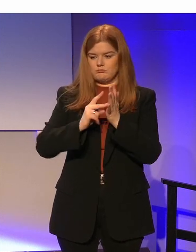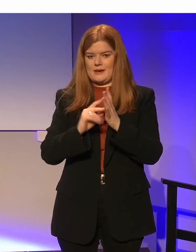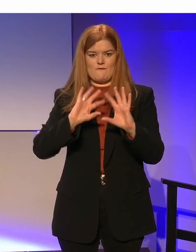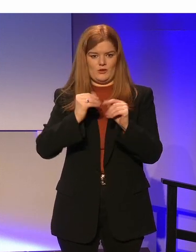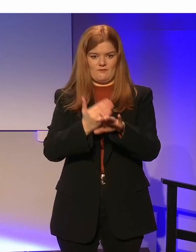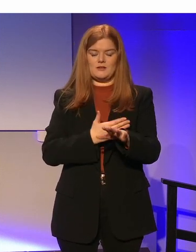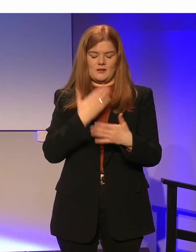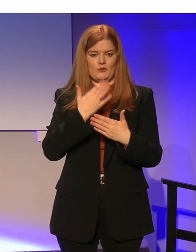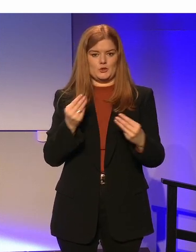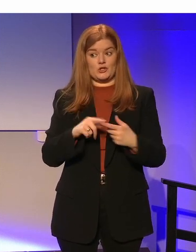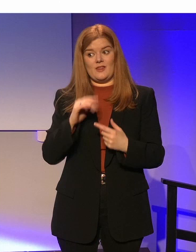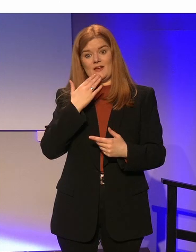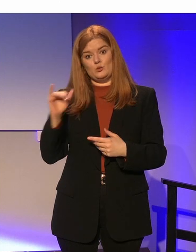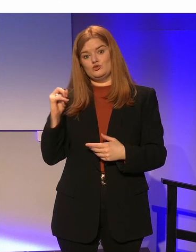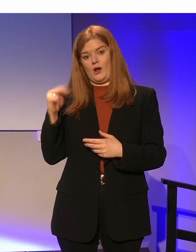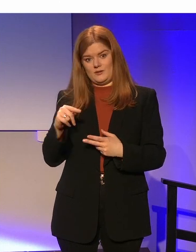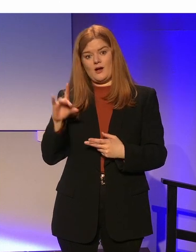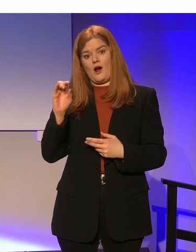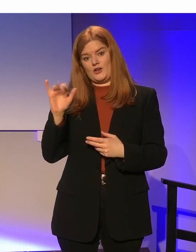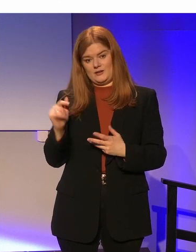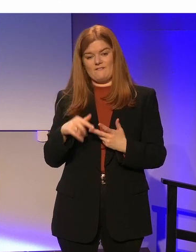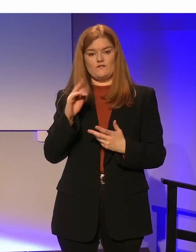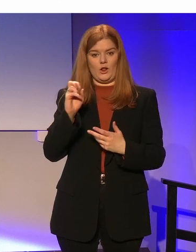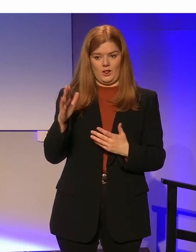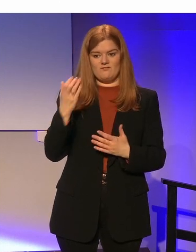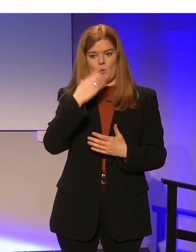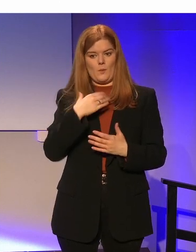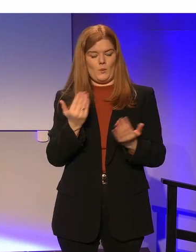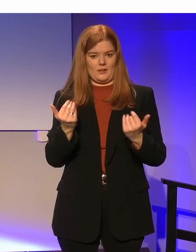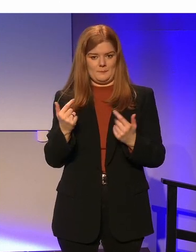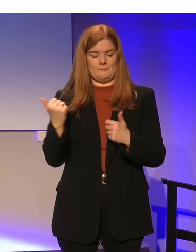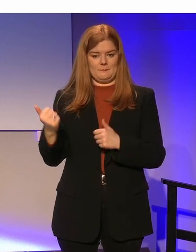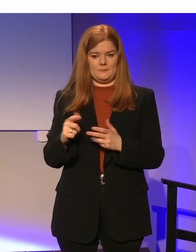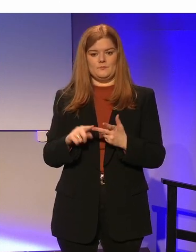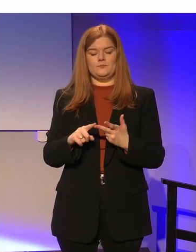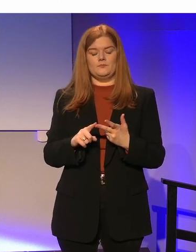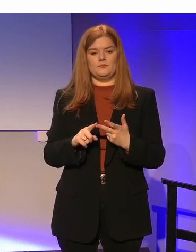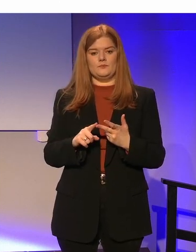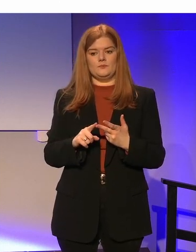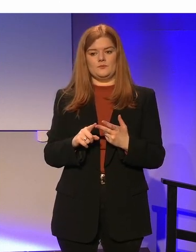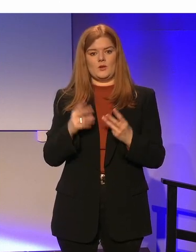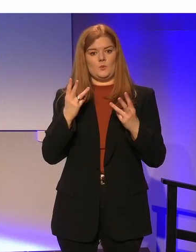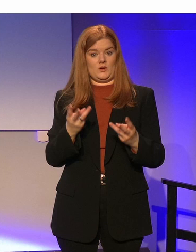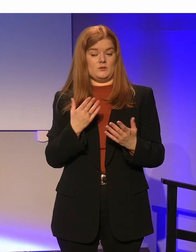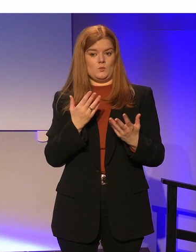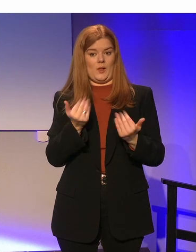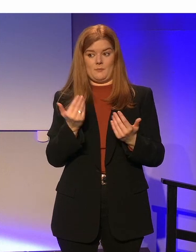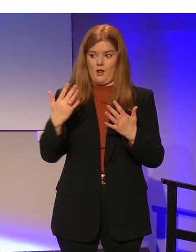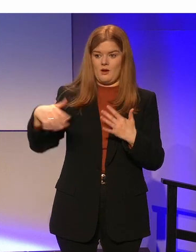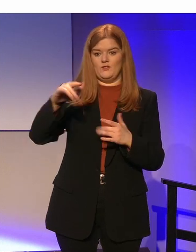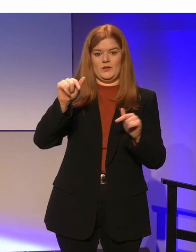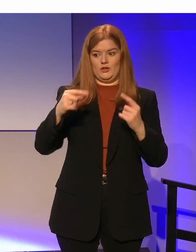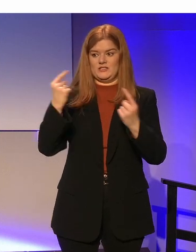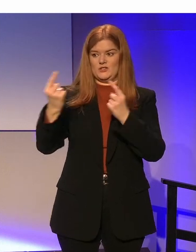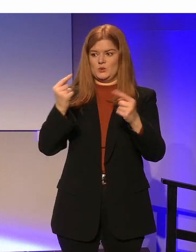this. Thank you to John Carney and Fergal Lynch for the warm welcome. And I want to welcome all of